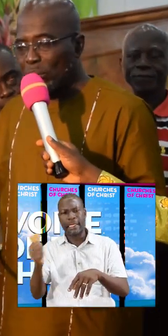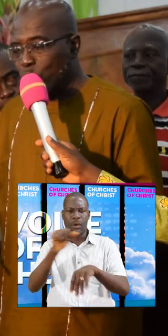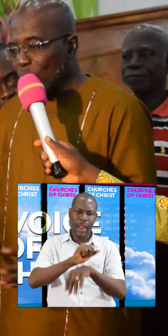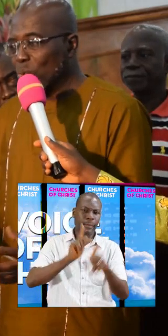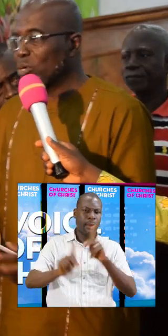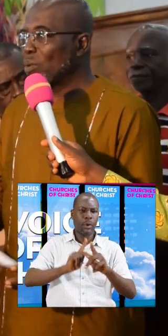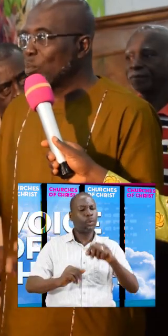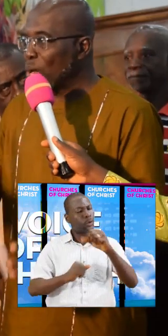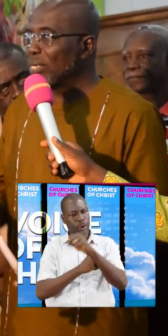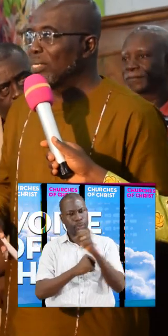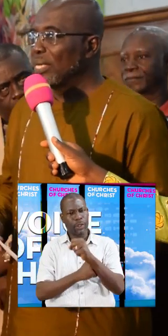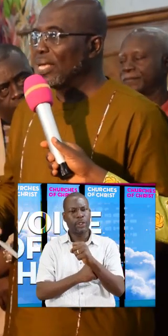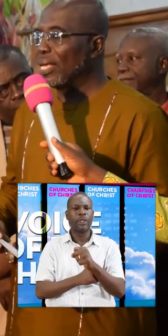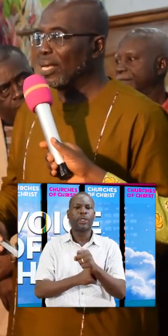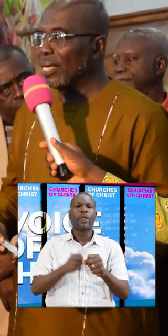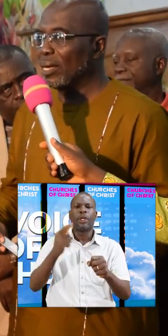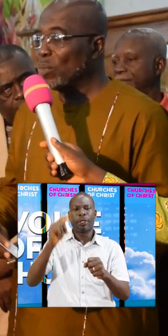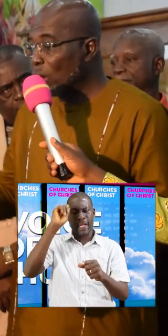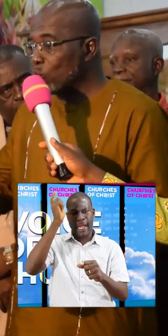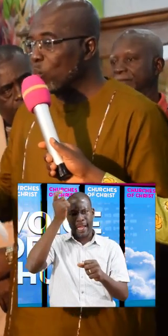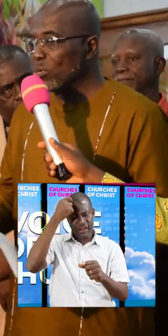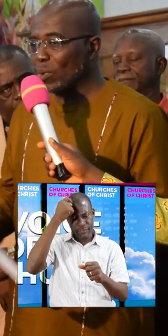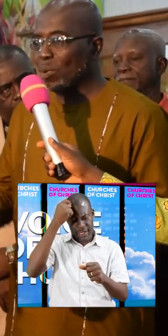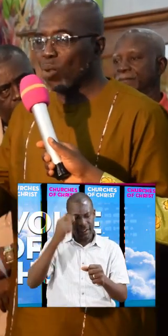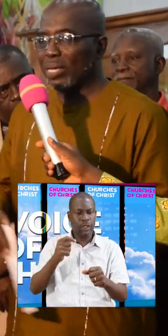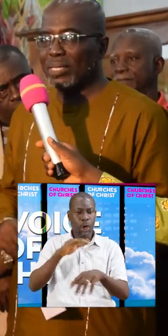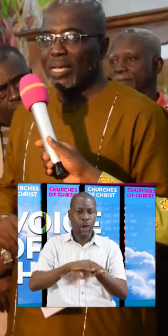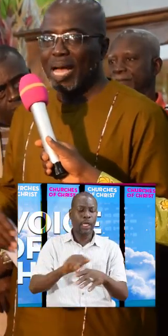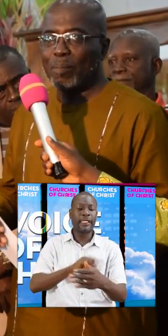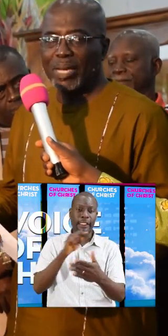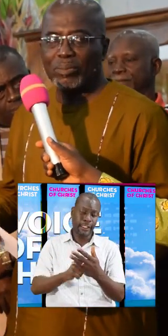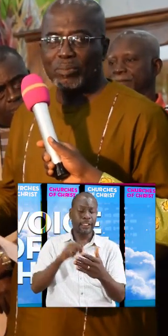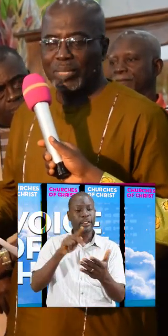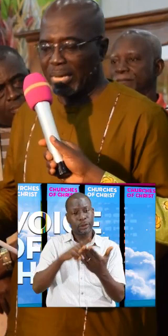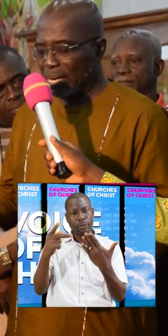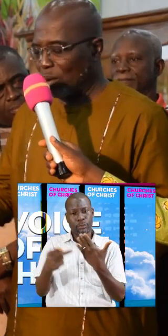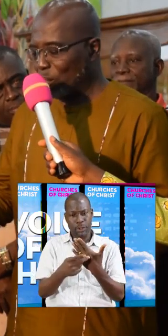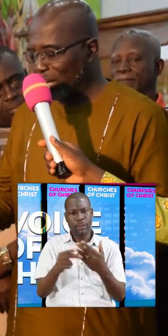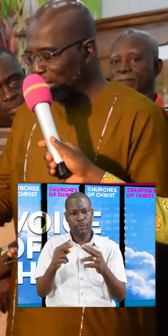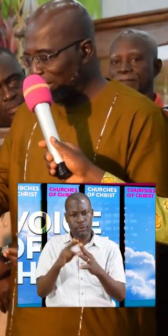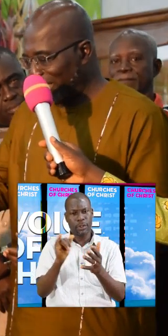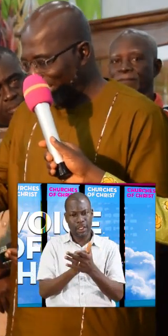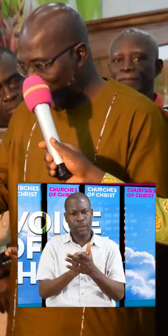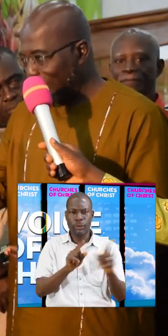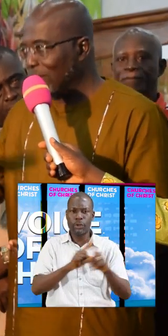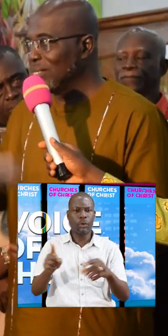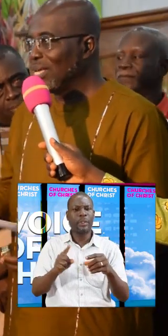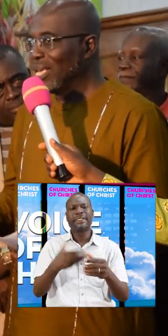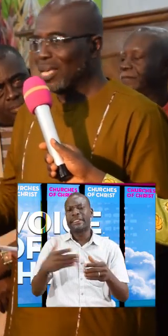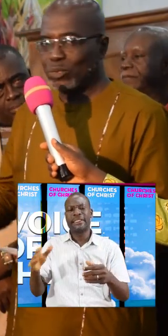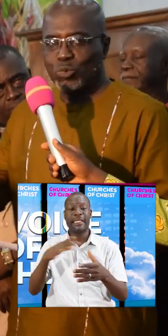won be boa mo ho no ma be boa on me come ho bo no ma be boa abain no na o ma ye niam